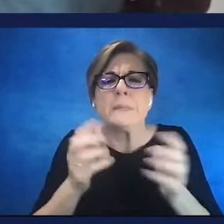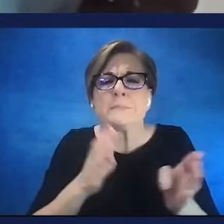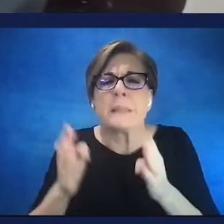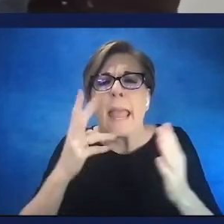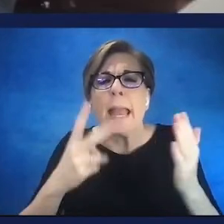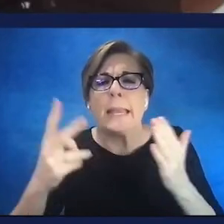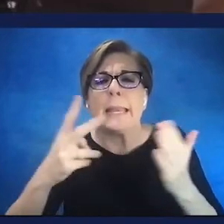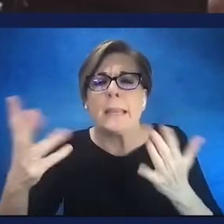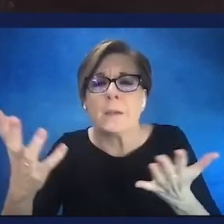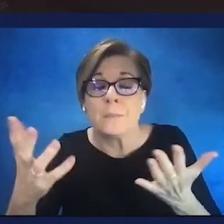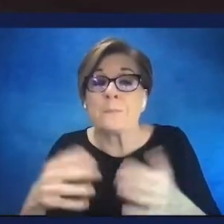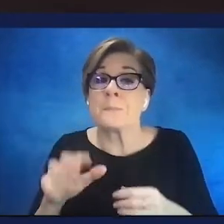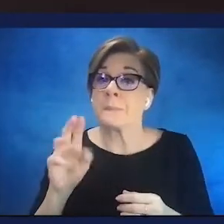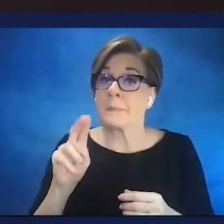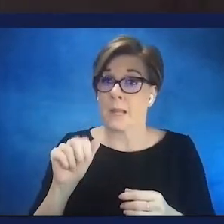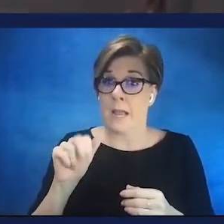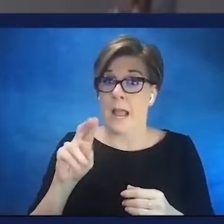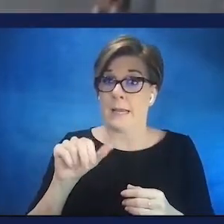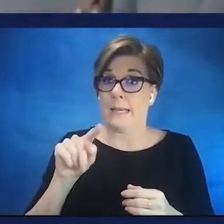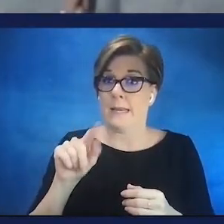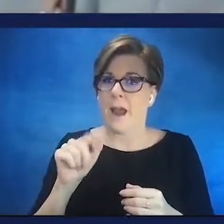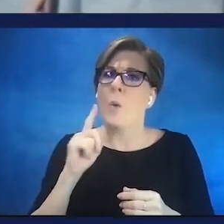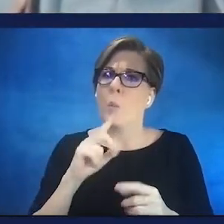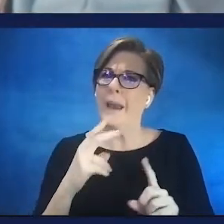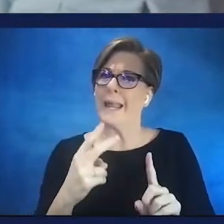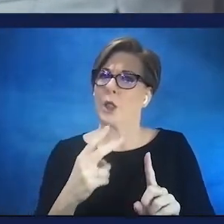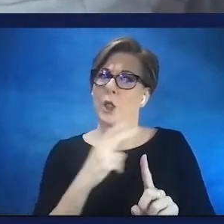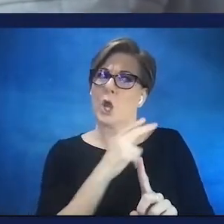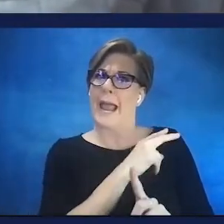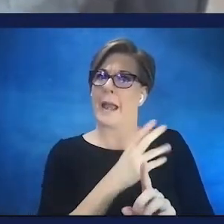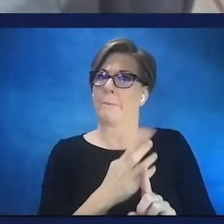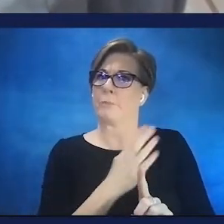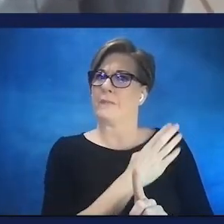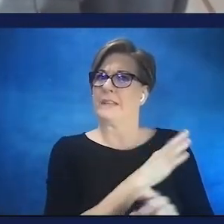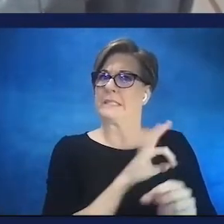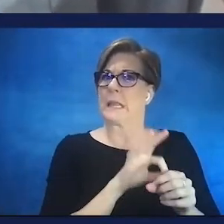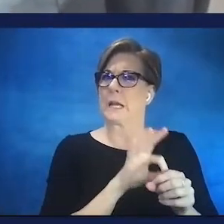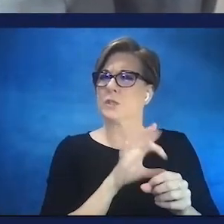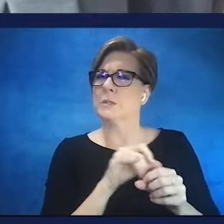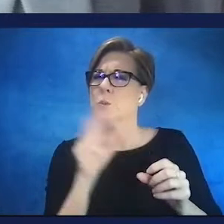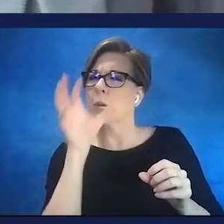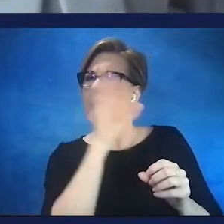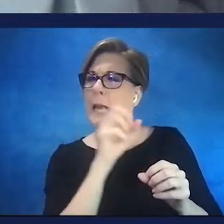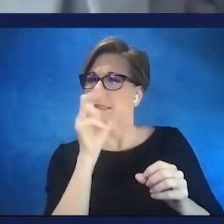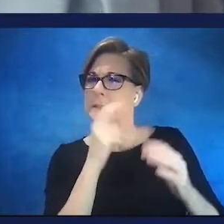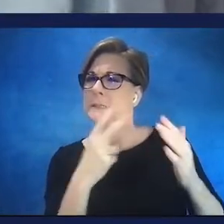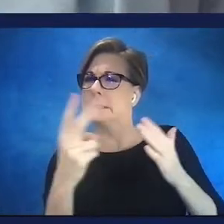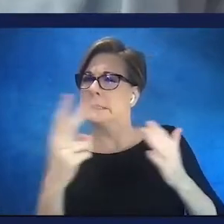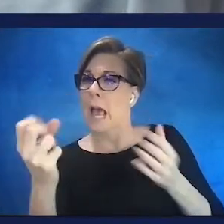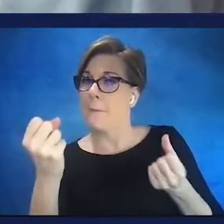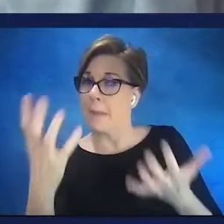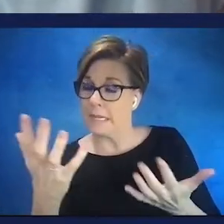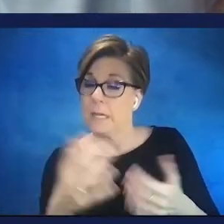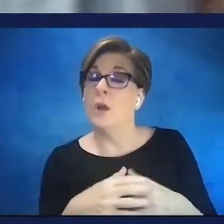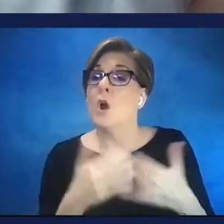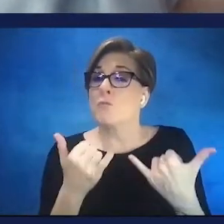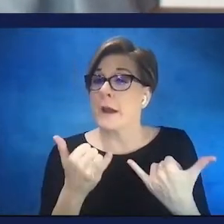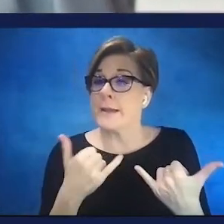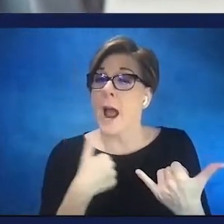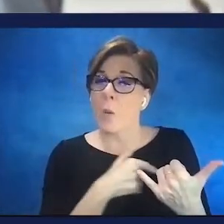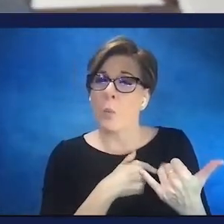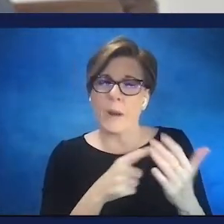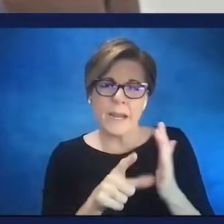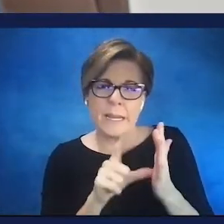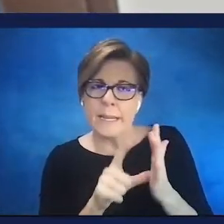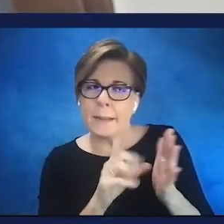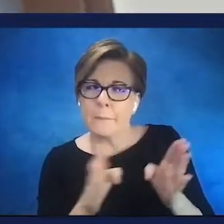we will definitely be looking at previous elections and establishing those numbers, but at this time, we're going through our